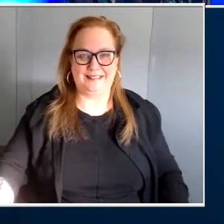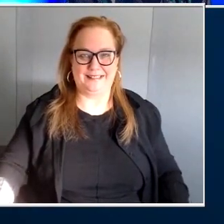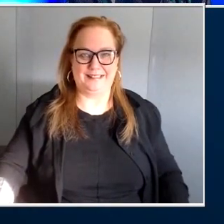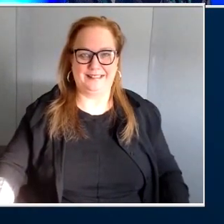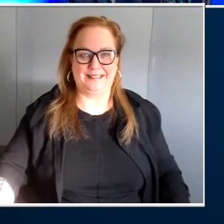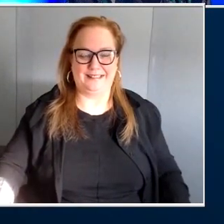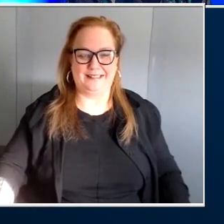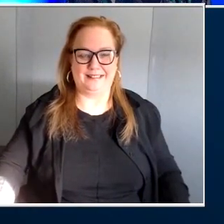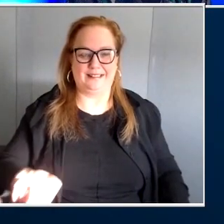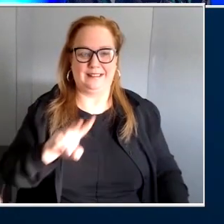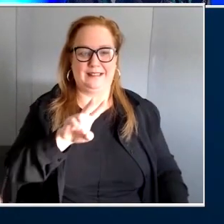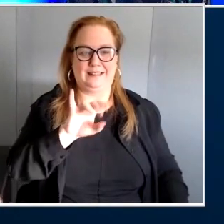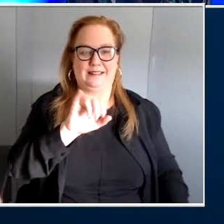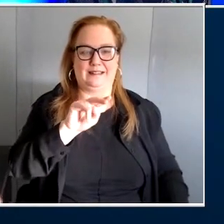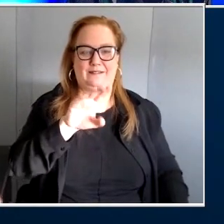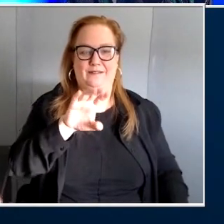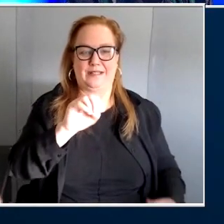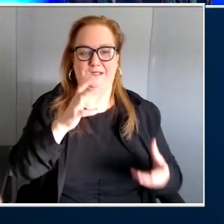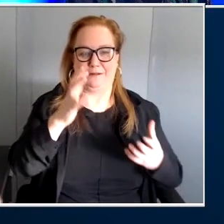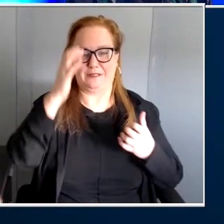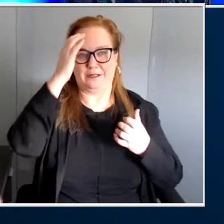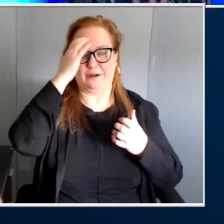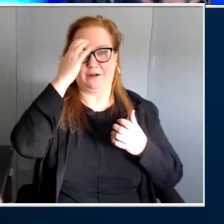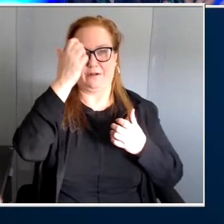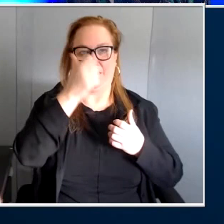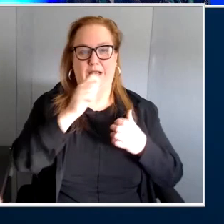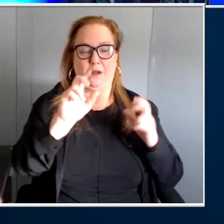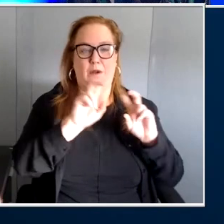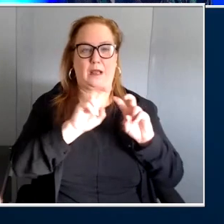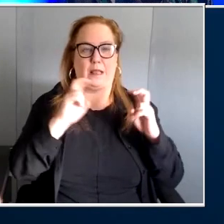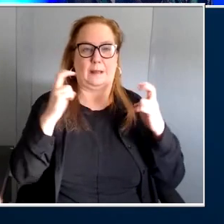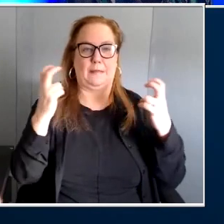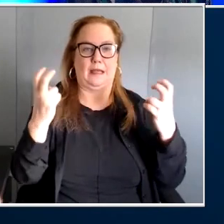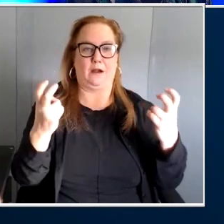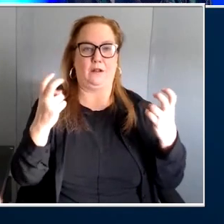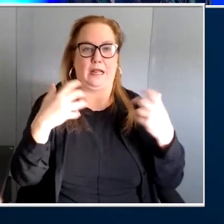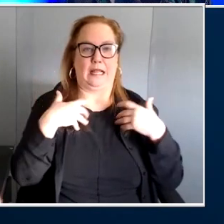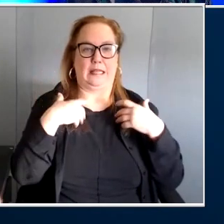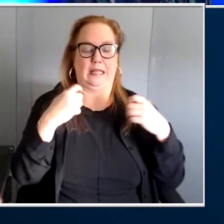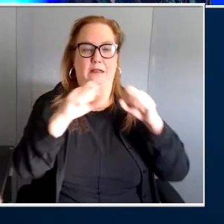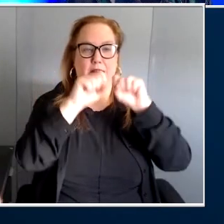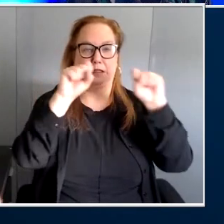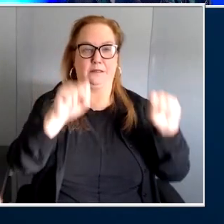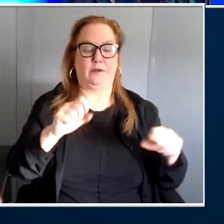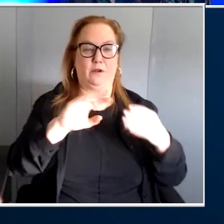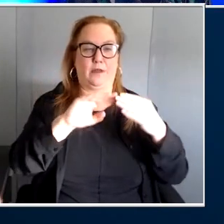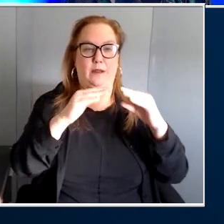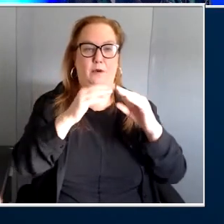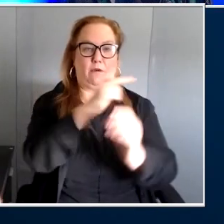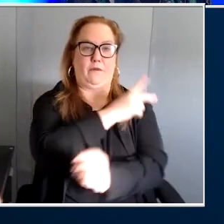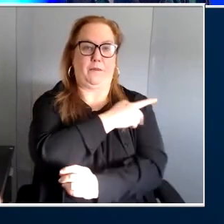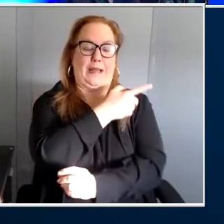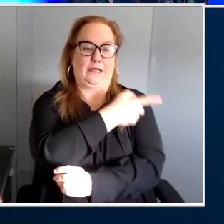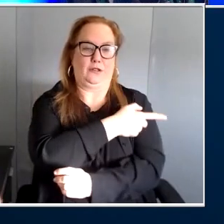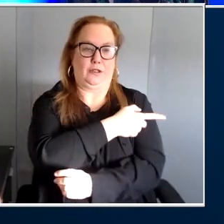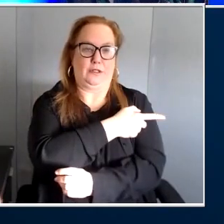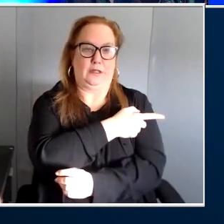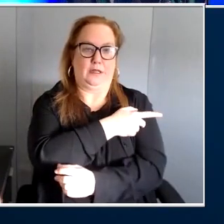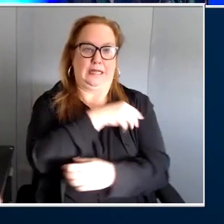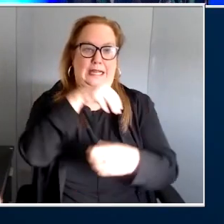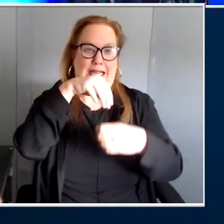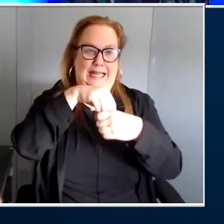Vince wants to know if anyone on the panel or here at the health system, if we know the numbers of patients who are